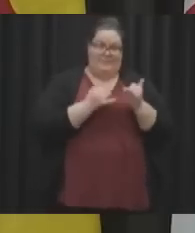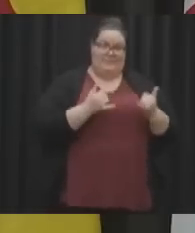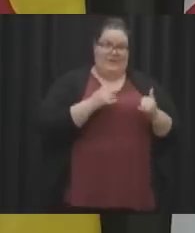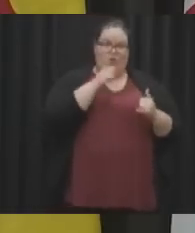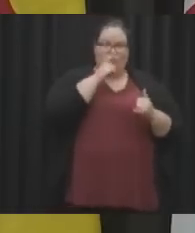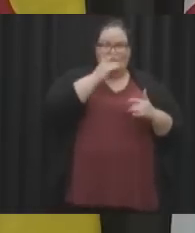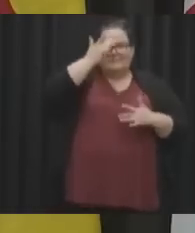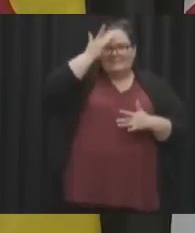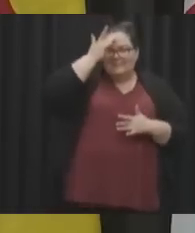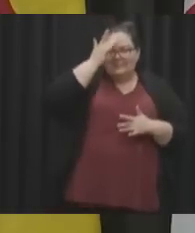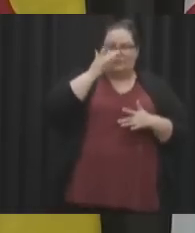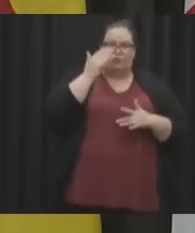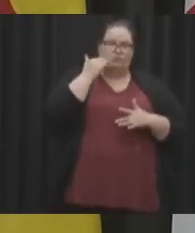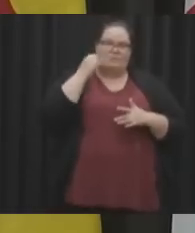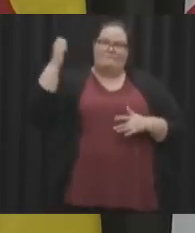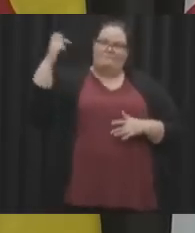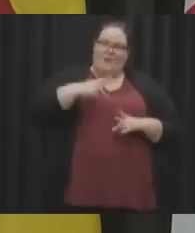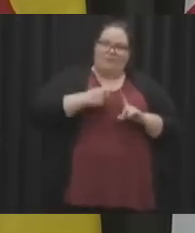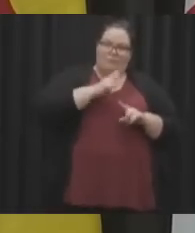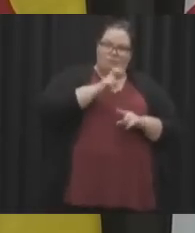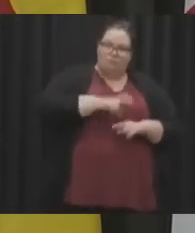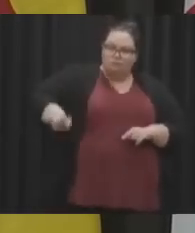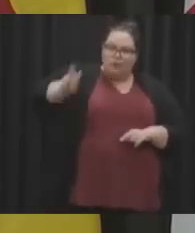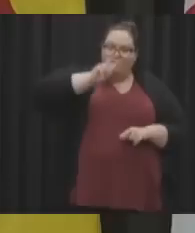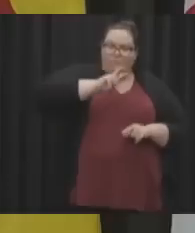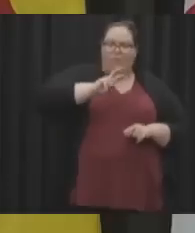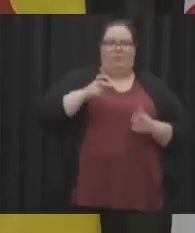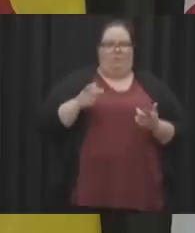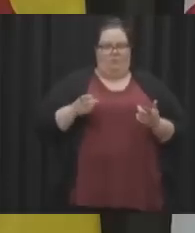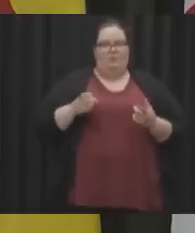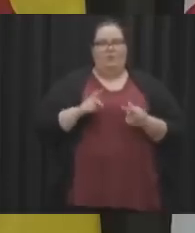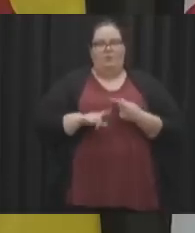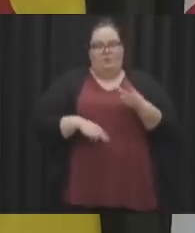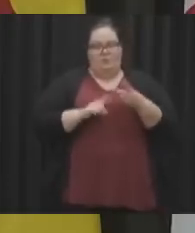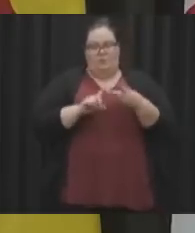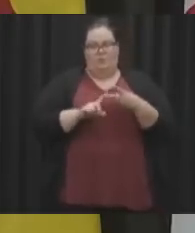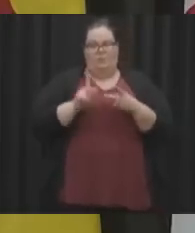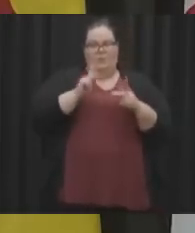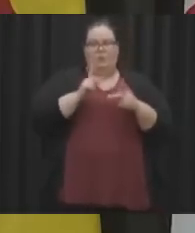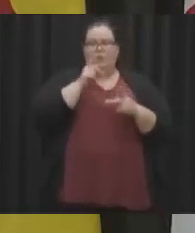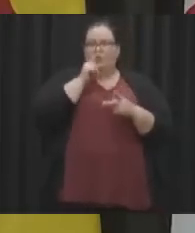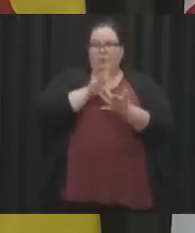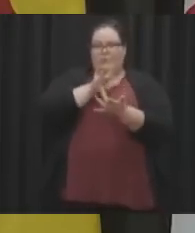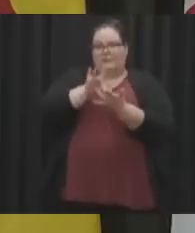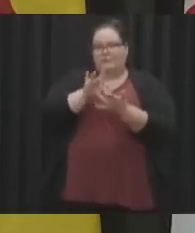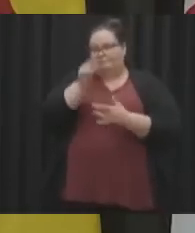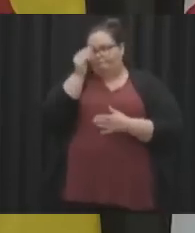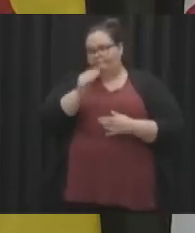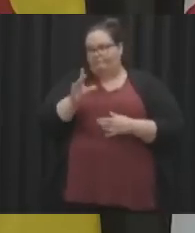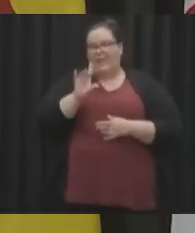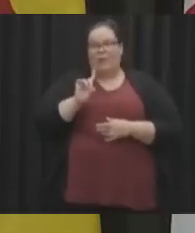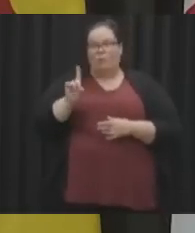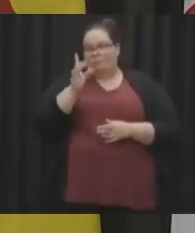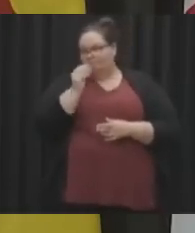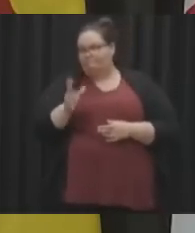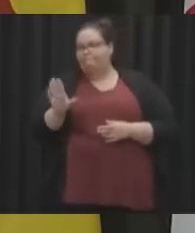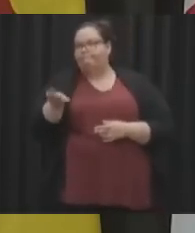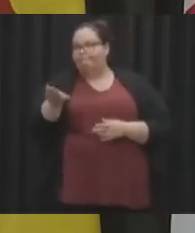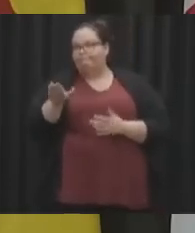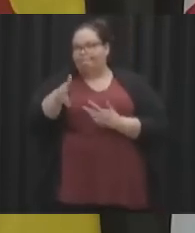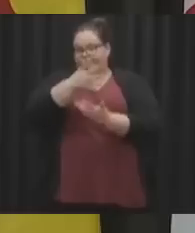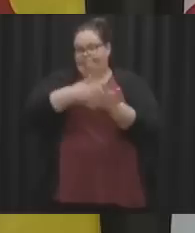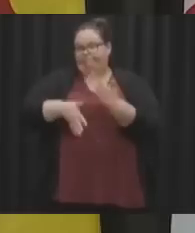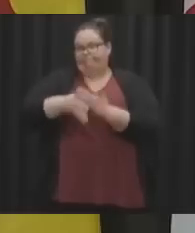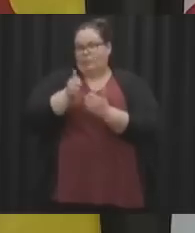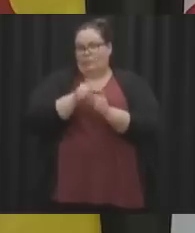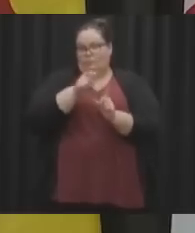developing COVID-19, and therefore you should self-isolate, and if you have symptoms, get tested right away. In addition, we are also making available at this